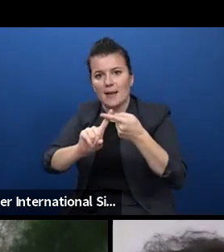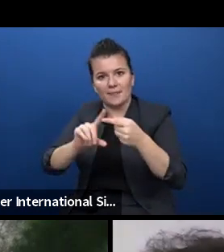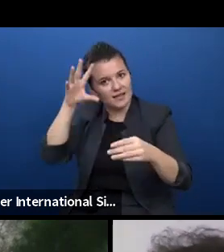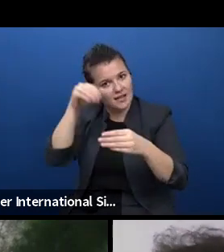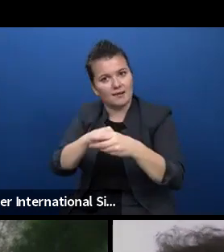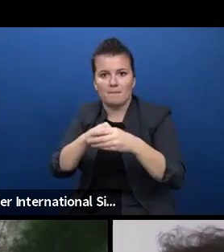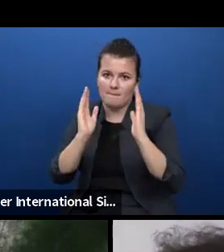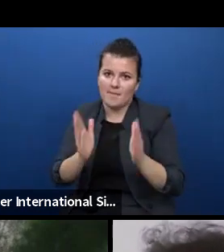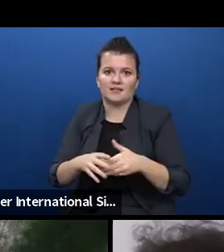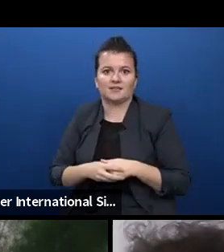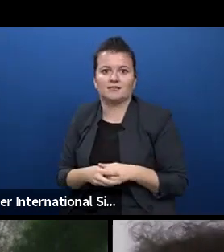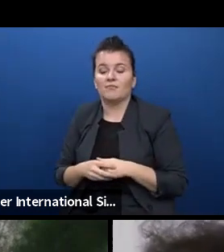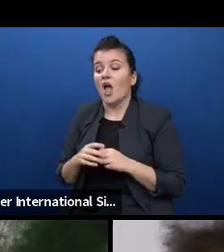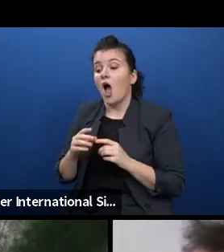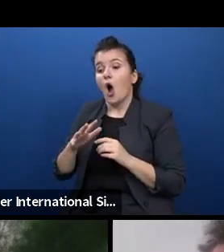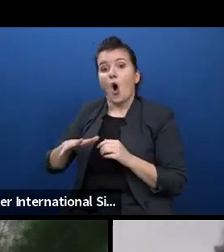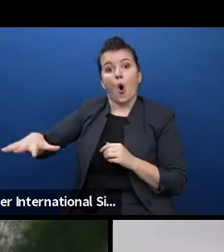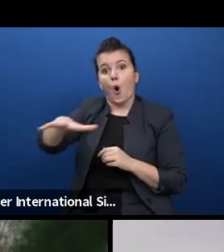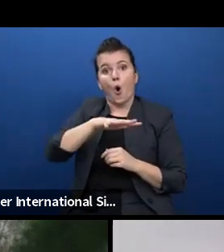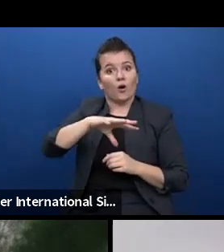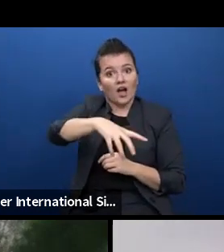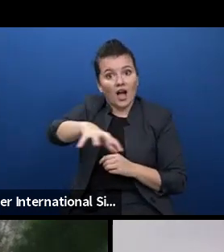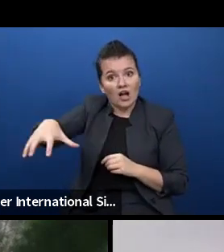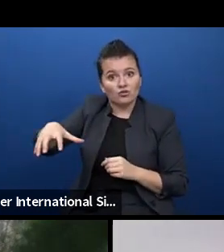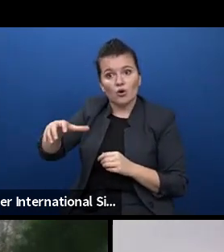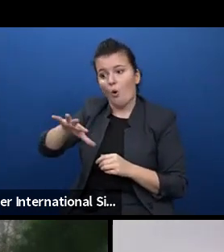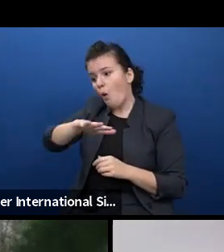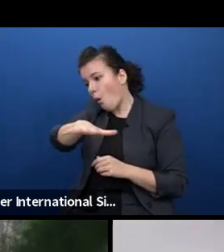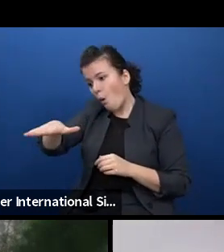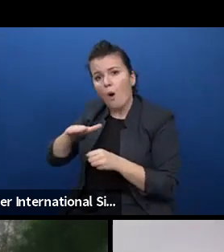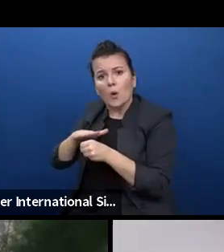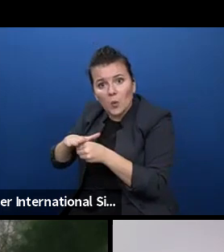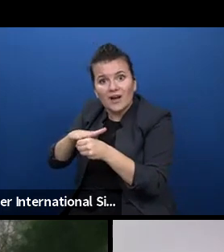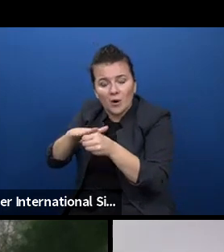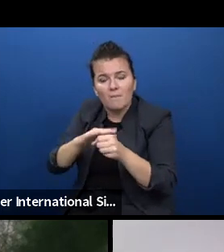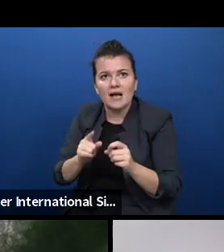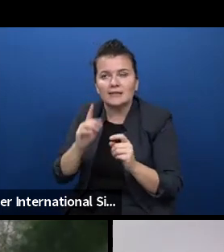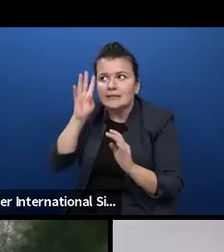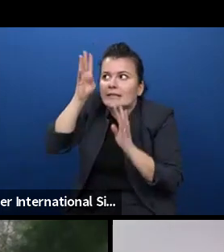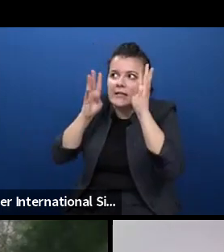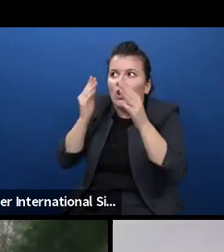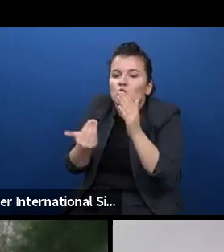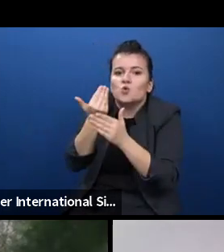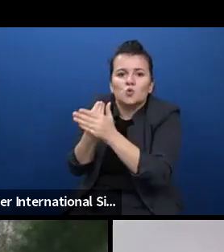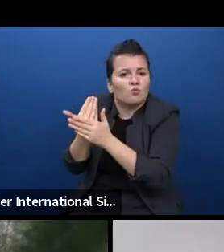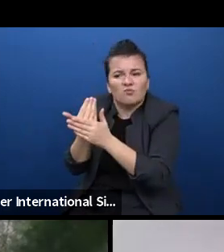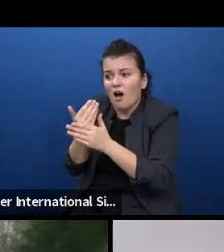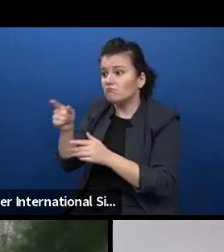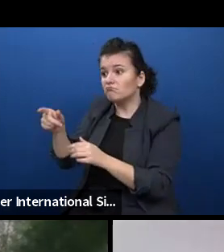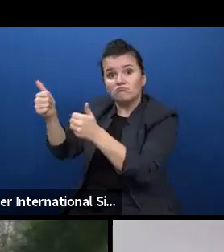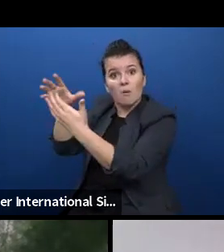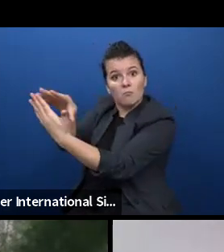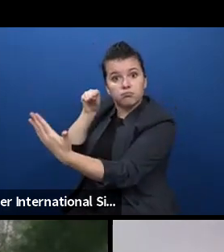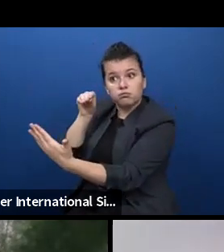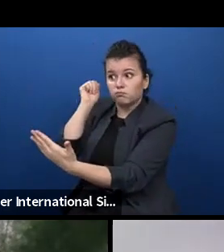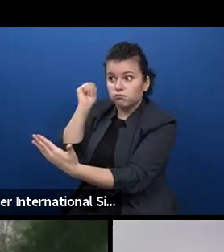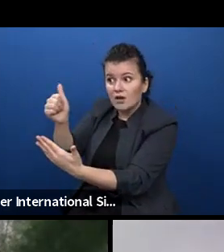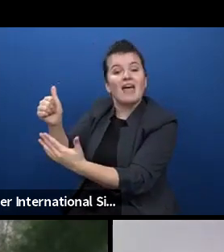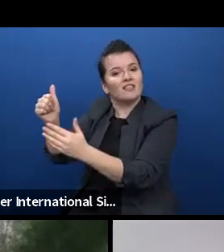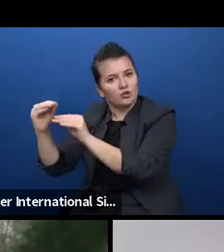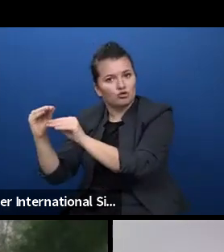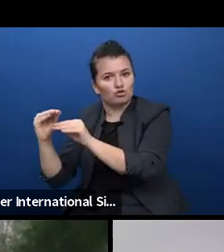country, not every country and not every county has to invent the wheel entirely new. And I think we have to share the experiences and knowledge. And in the